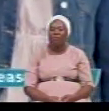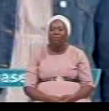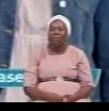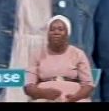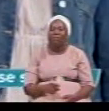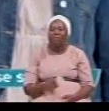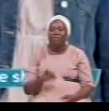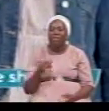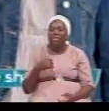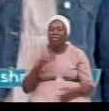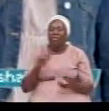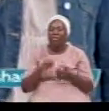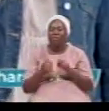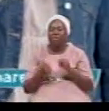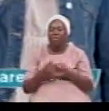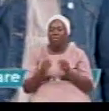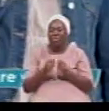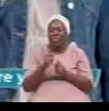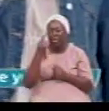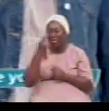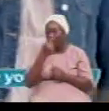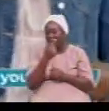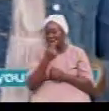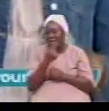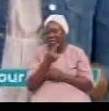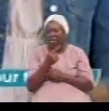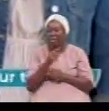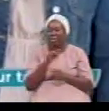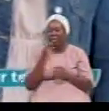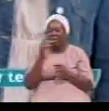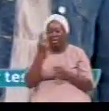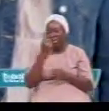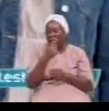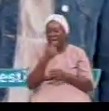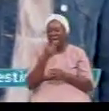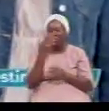I've been having a problem with the eyes. My eyes were dim.